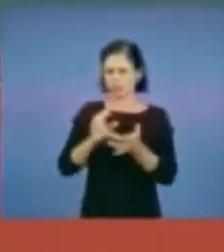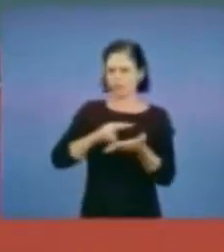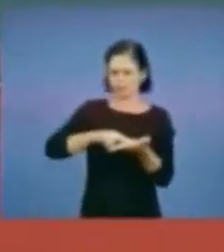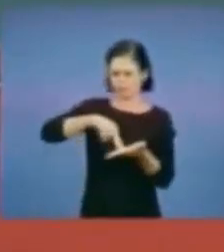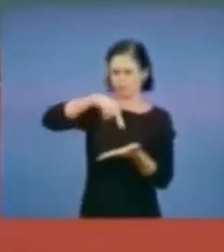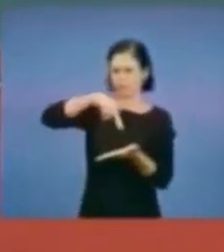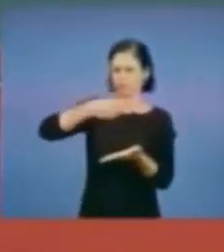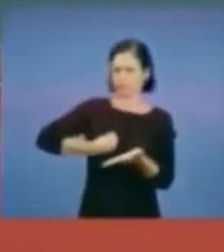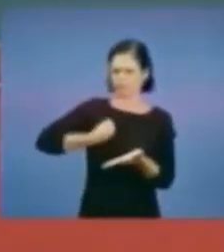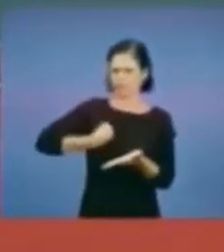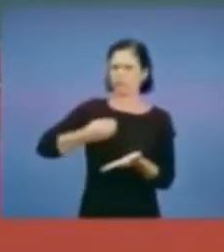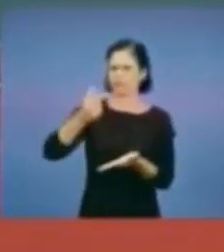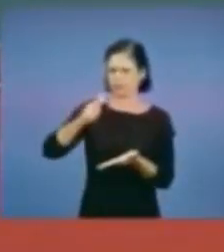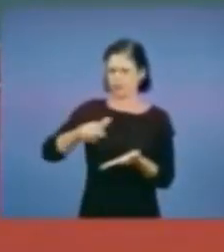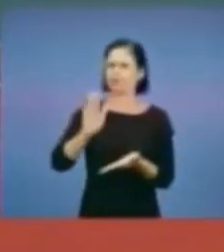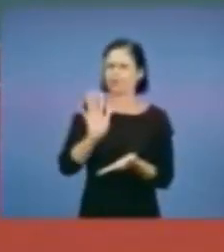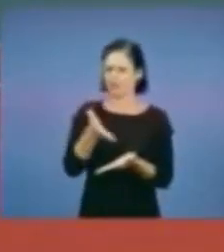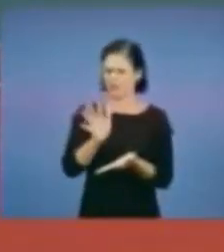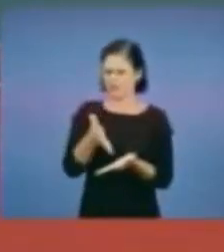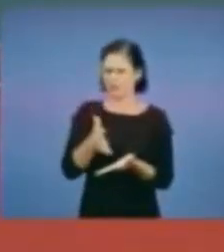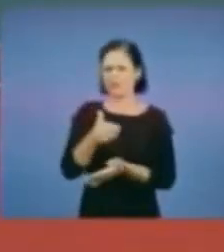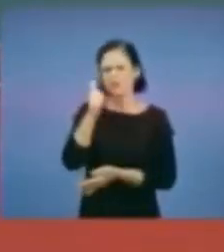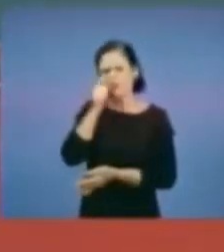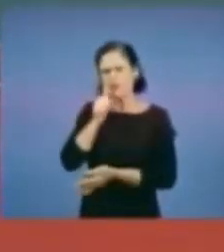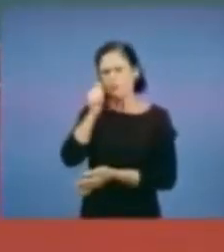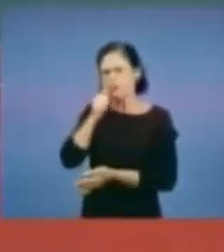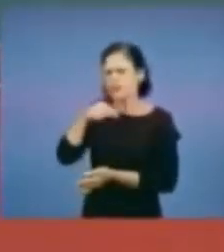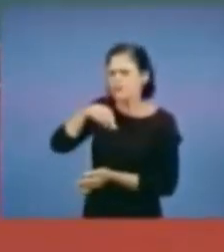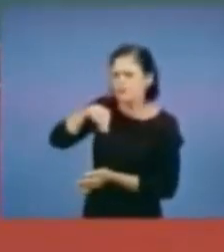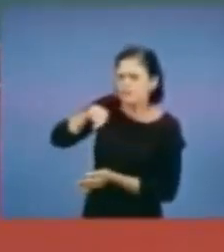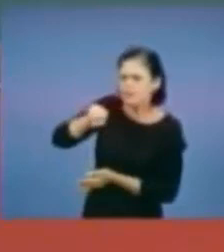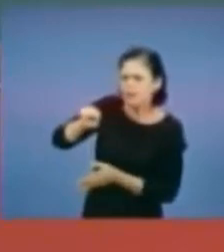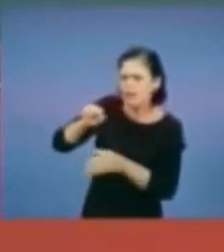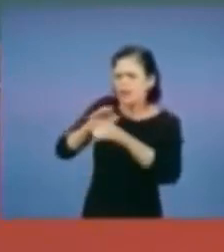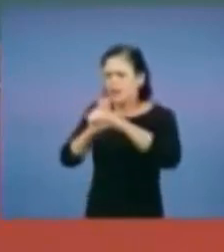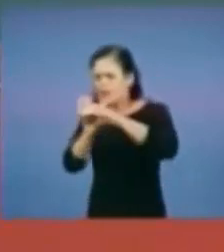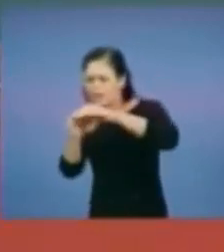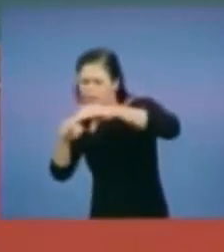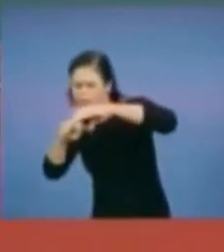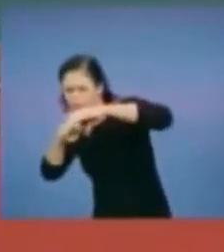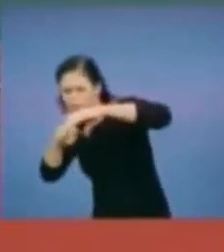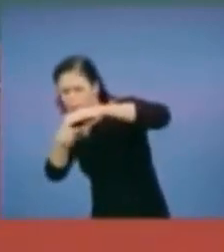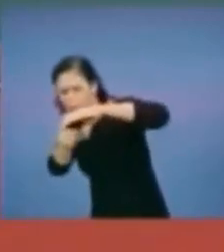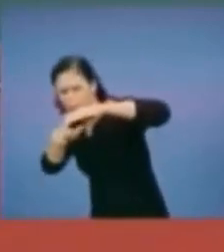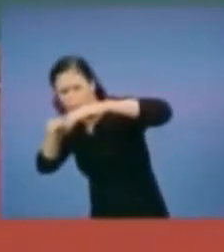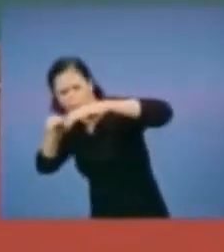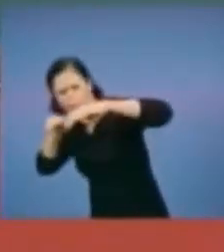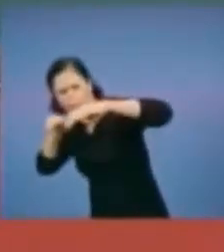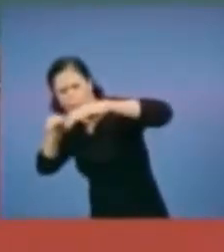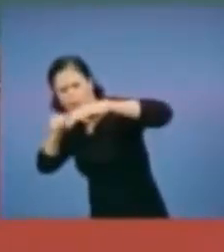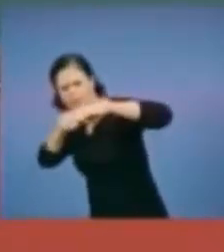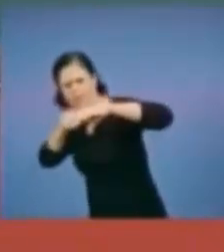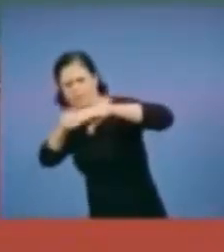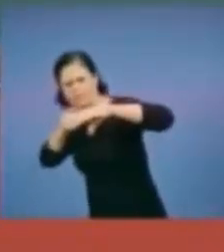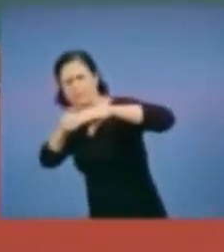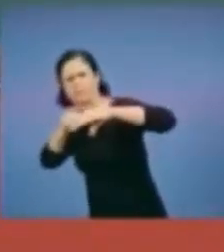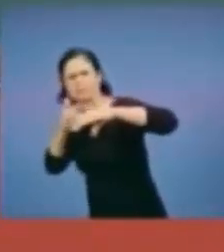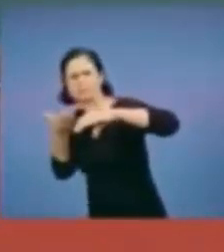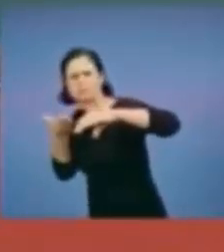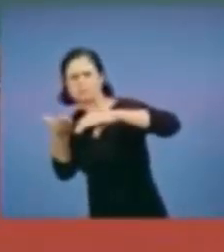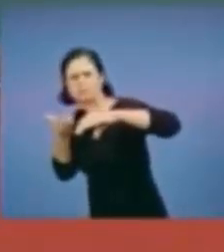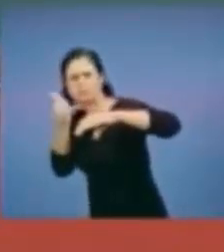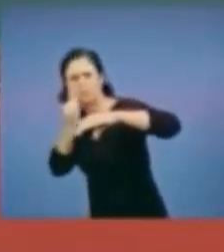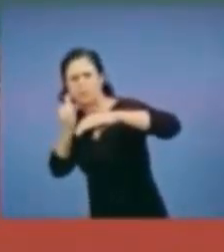he has been risen, and the woman, she went to look for Jesus in his tomb,